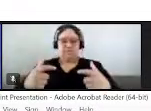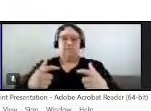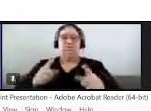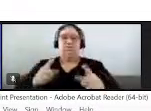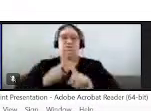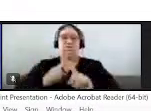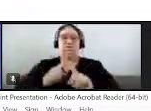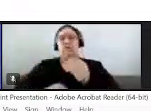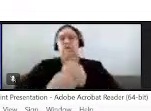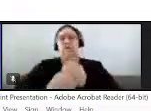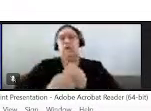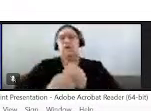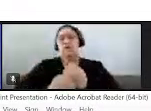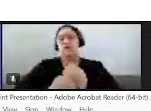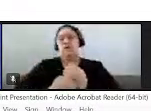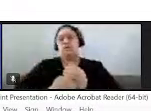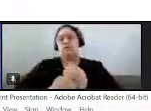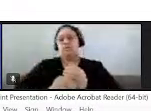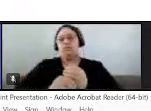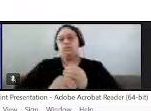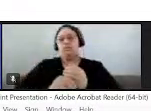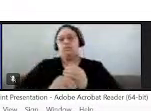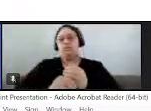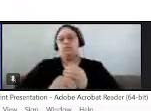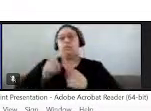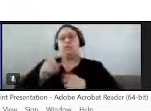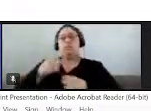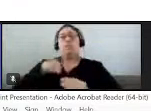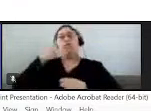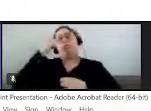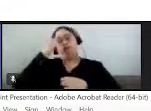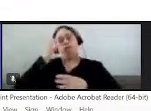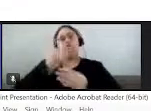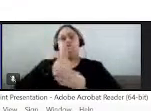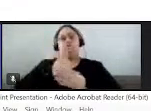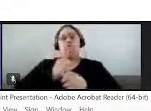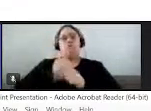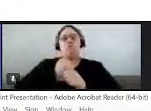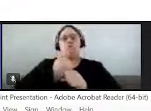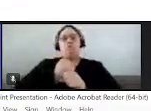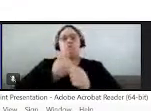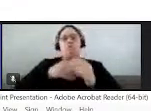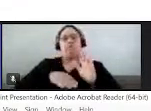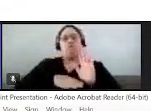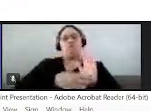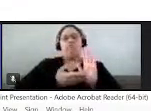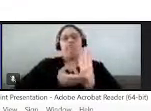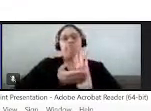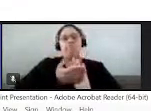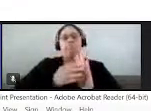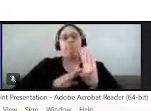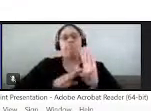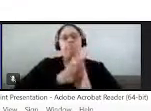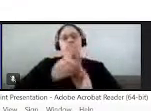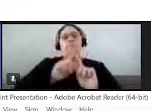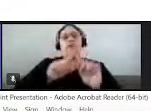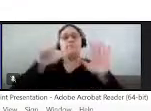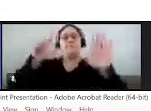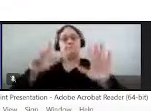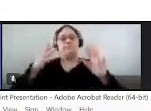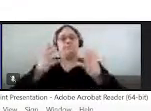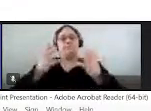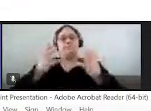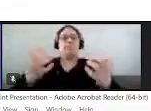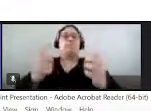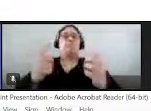what and that I would like to think would still be work in progress, even in the 7th Parliament, because as we